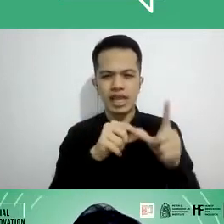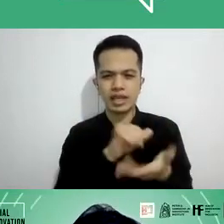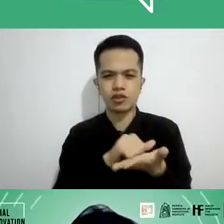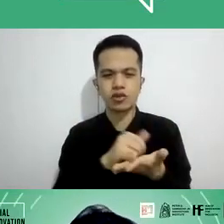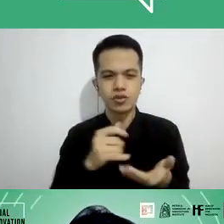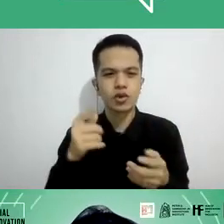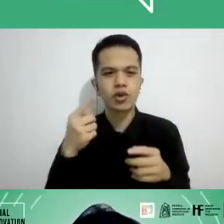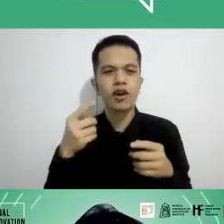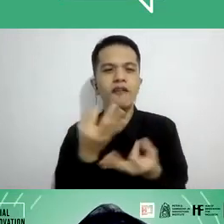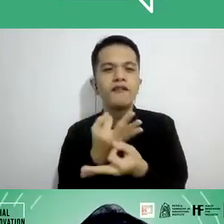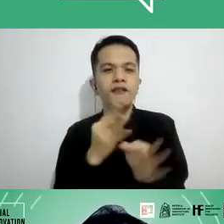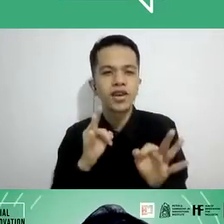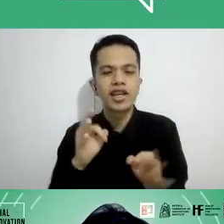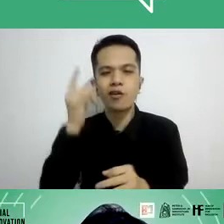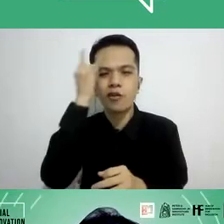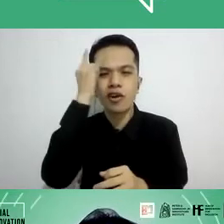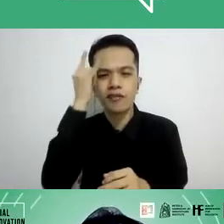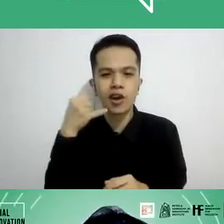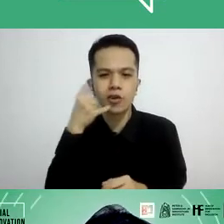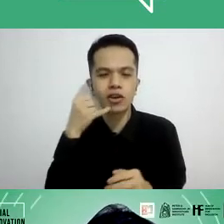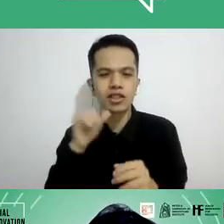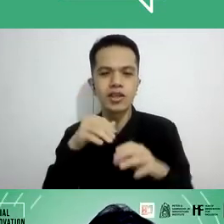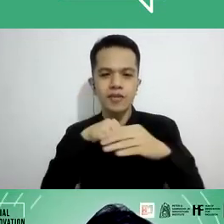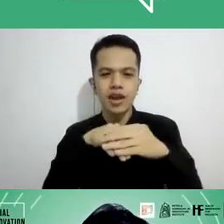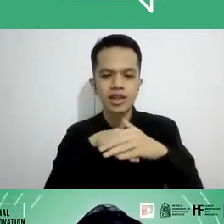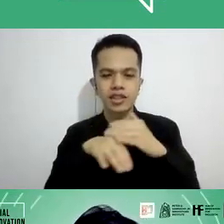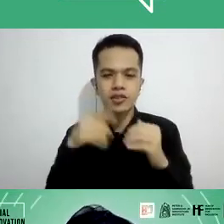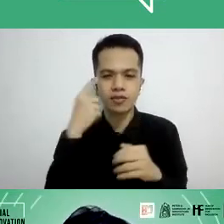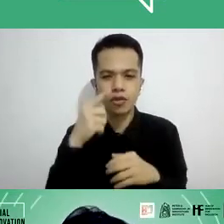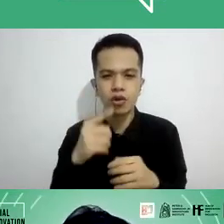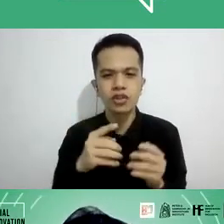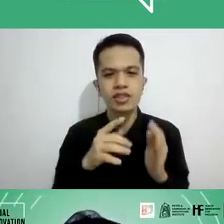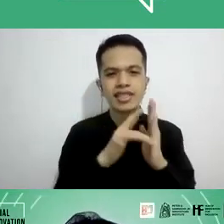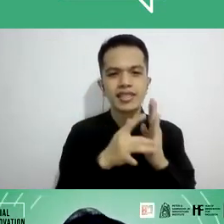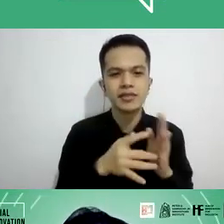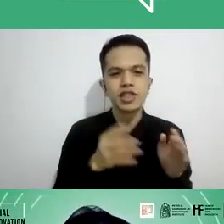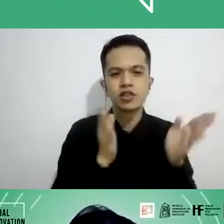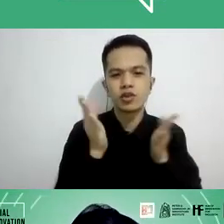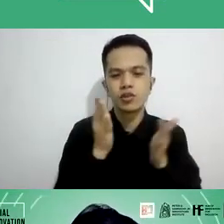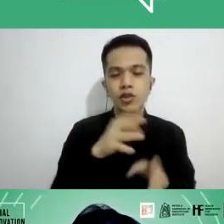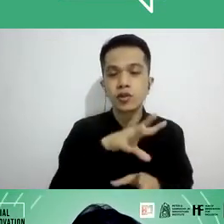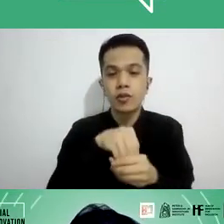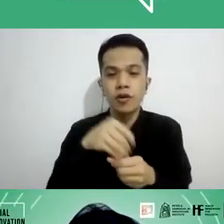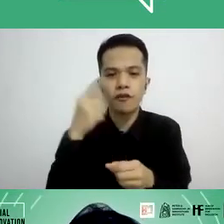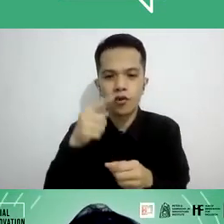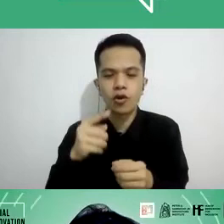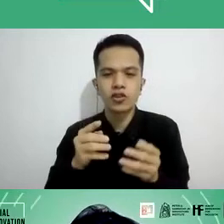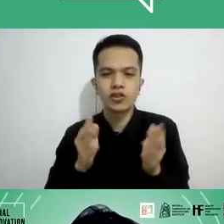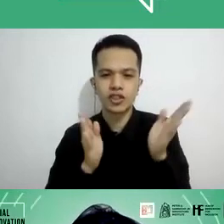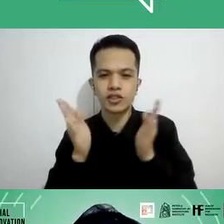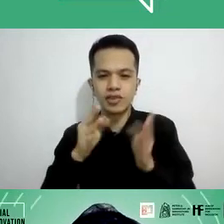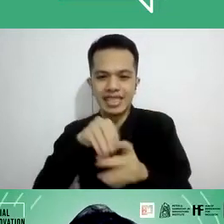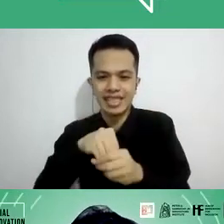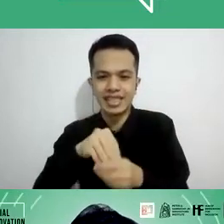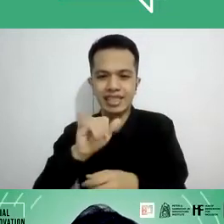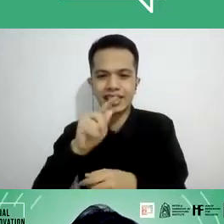Wi-Fi phone calls and generally access to digital services throughout the city as part of the city services.